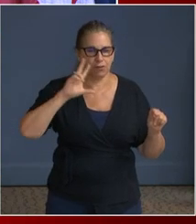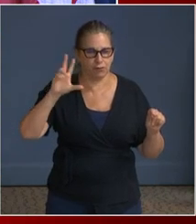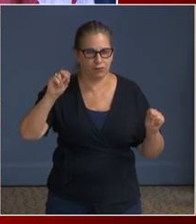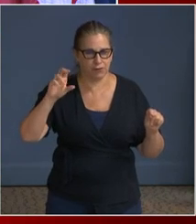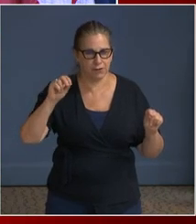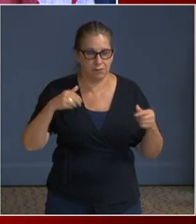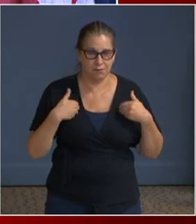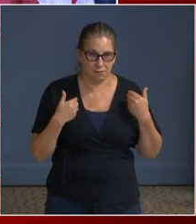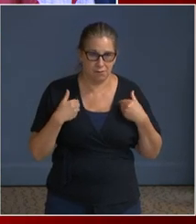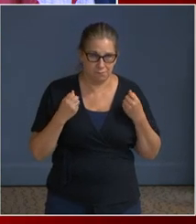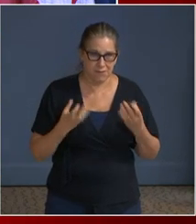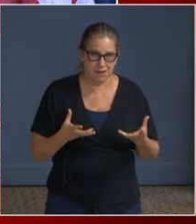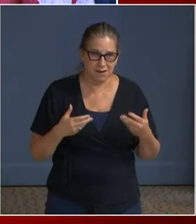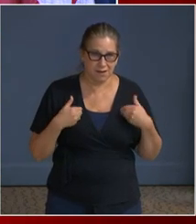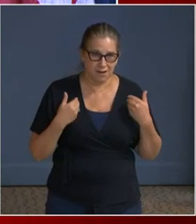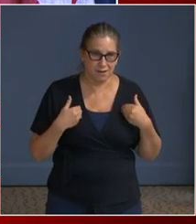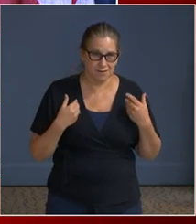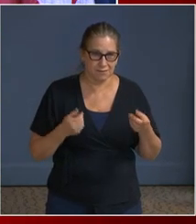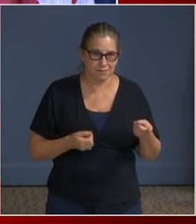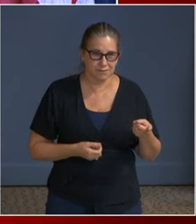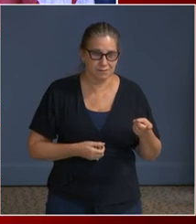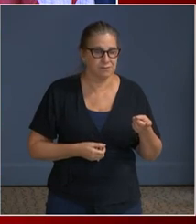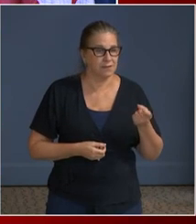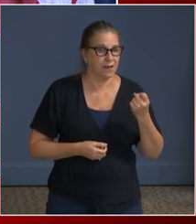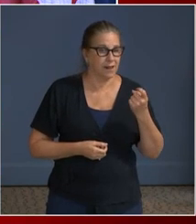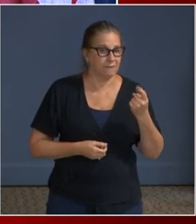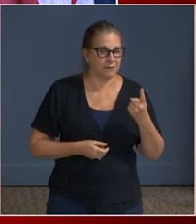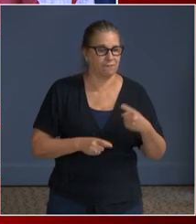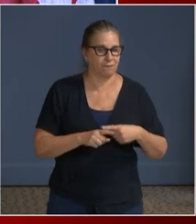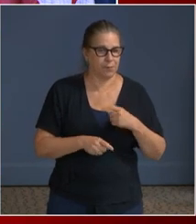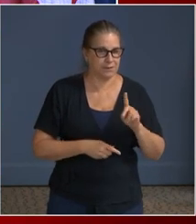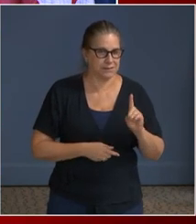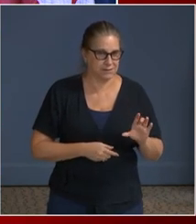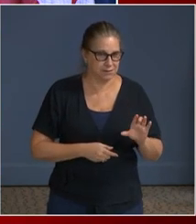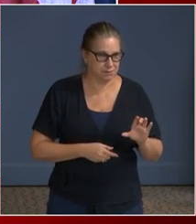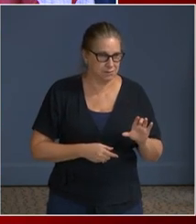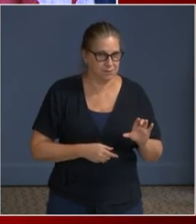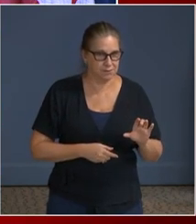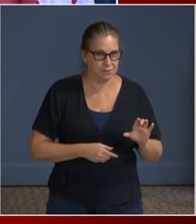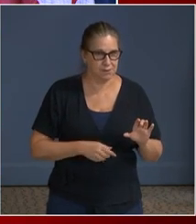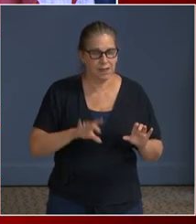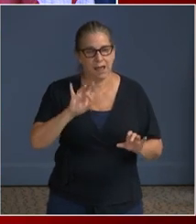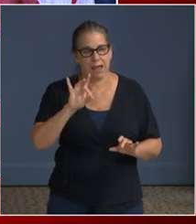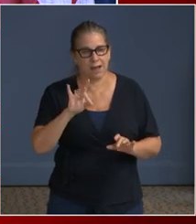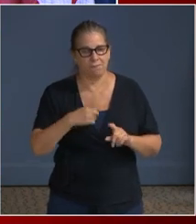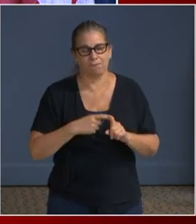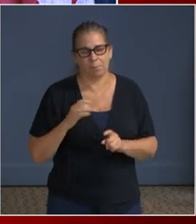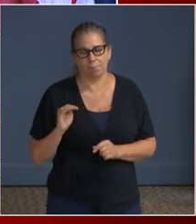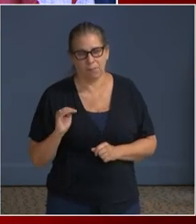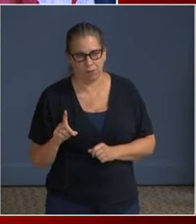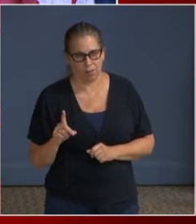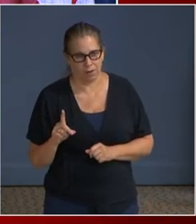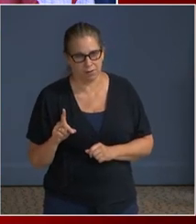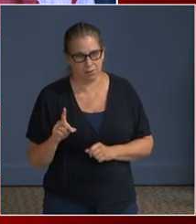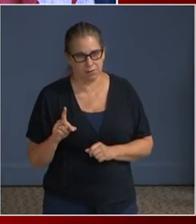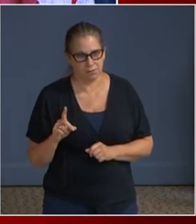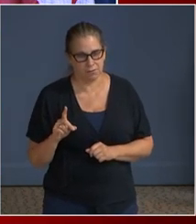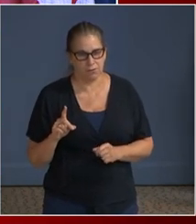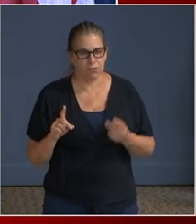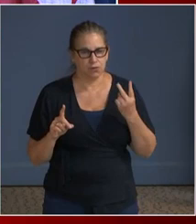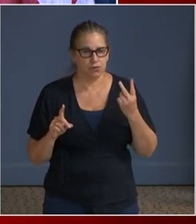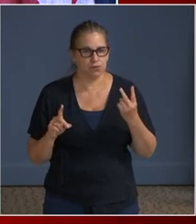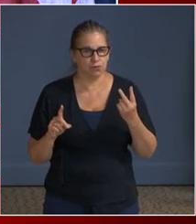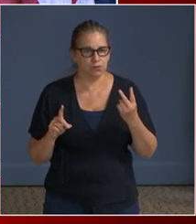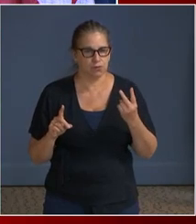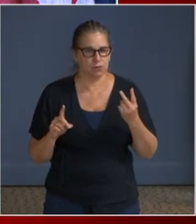carried addresses in the district. 8 carried addresses in Maryland, but in the region, and 2 refused